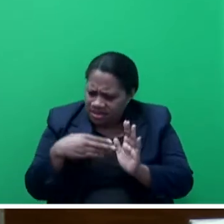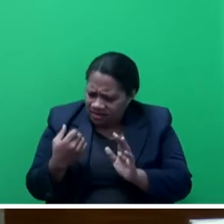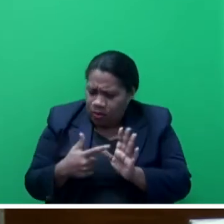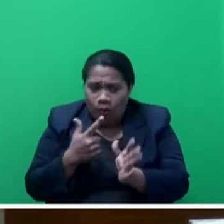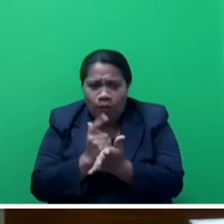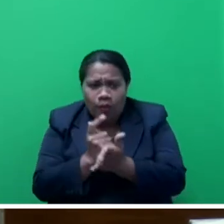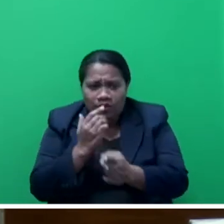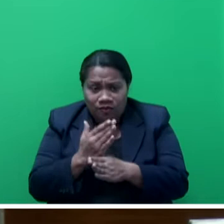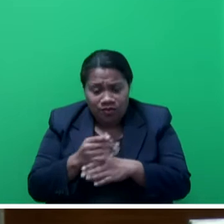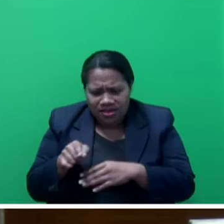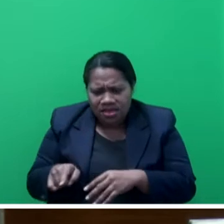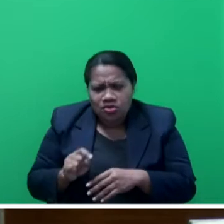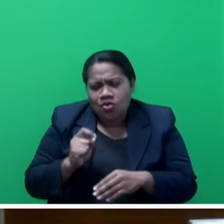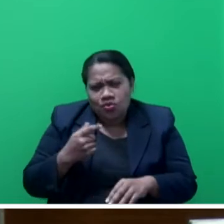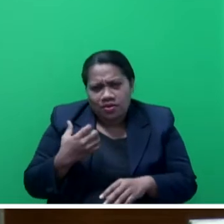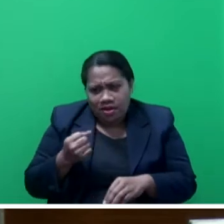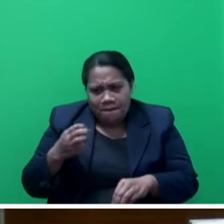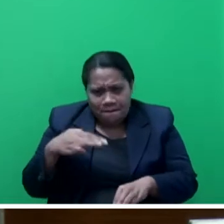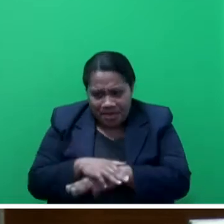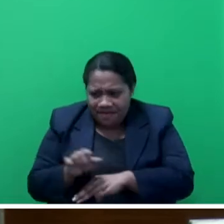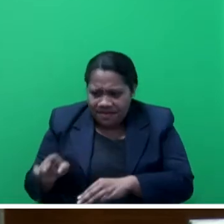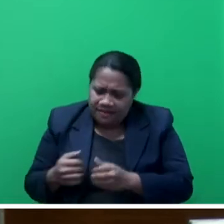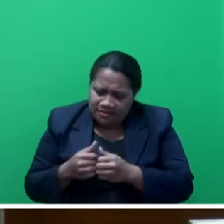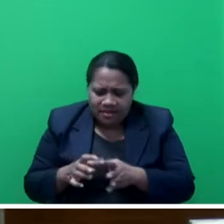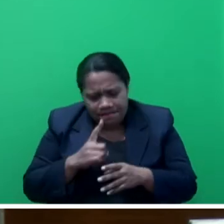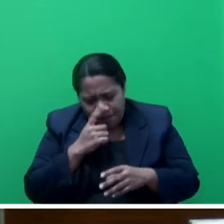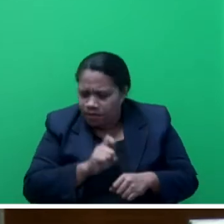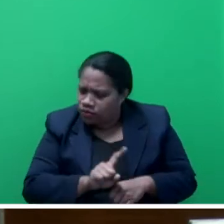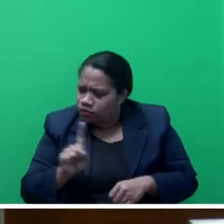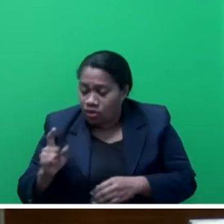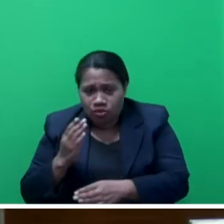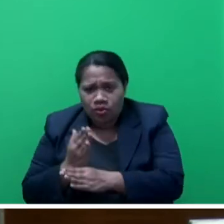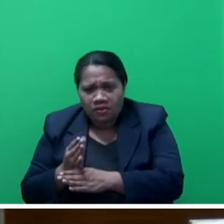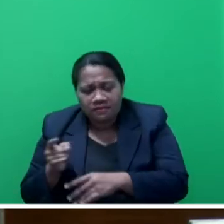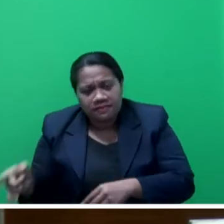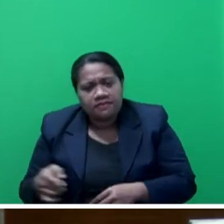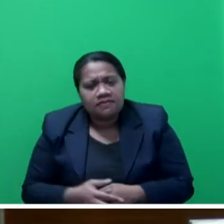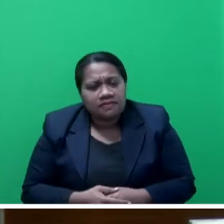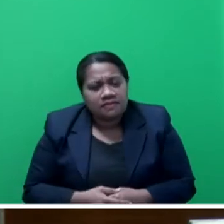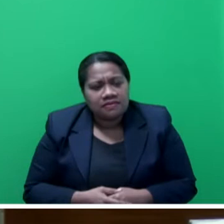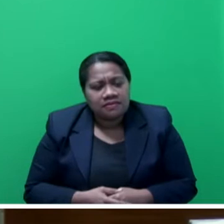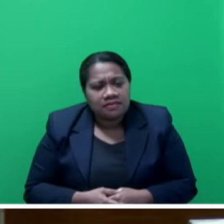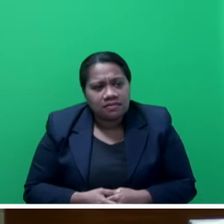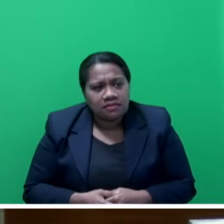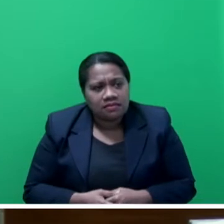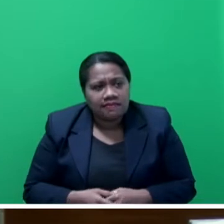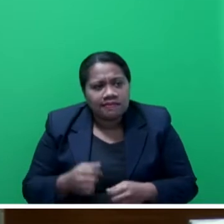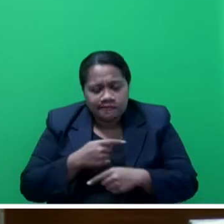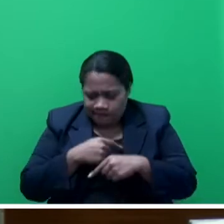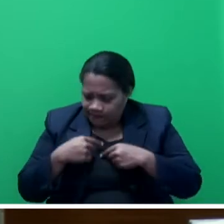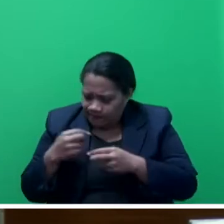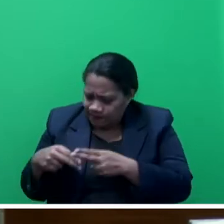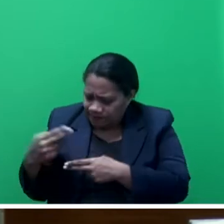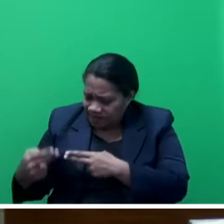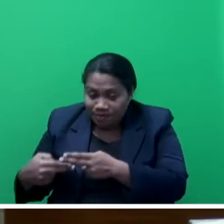a month there, our casual laborers and our architects were there. We have planted these native trees.